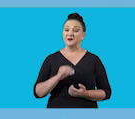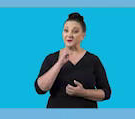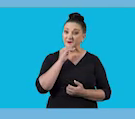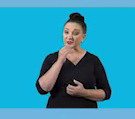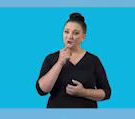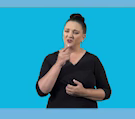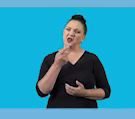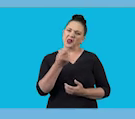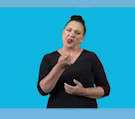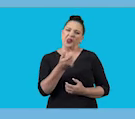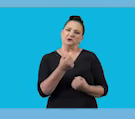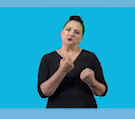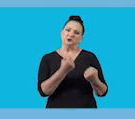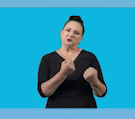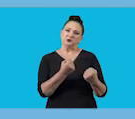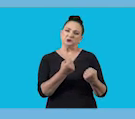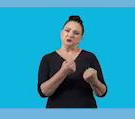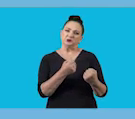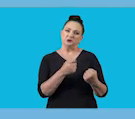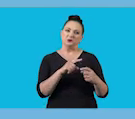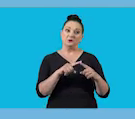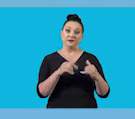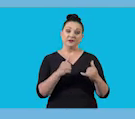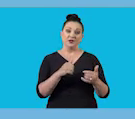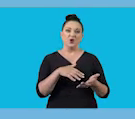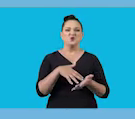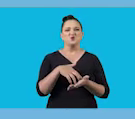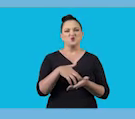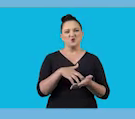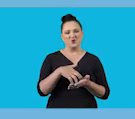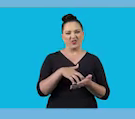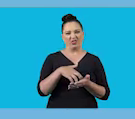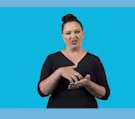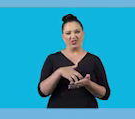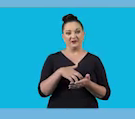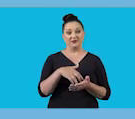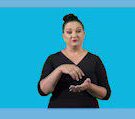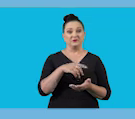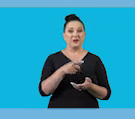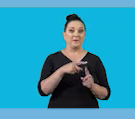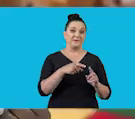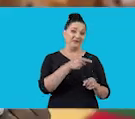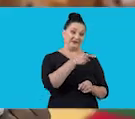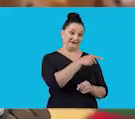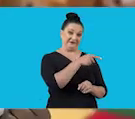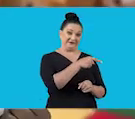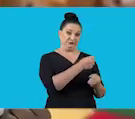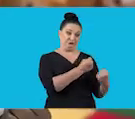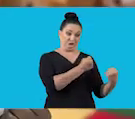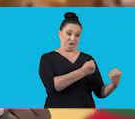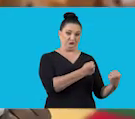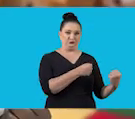Which means it is slightly strong but weaker than the force of attraction between the solid particles. Whereas in a gaseous